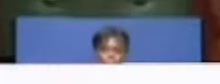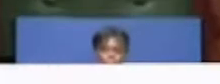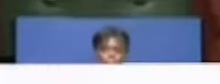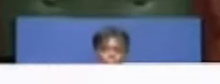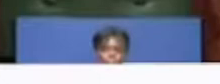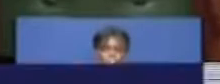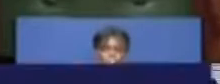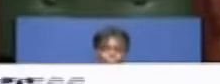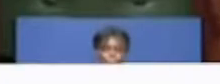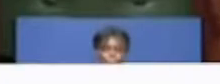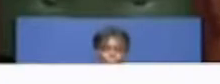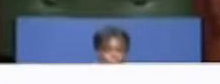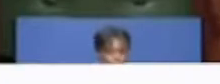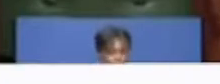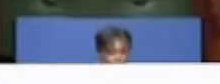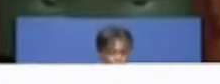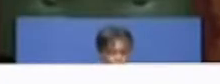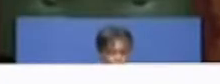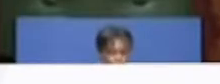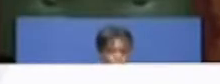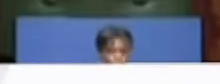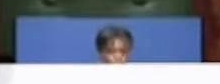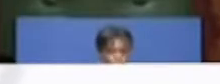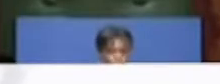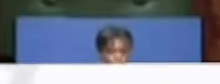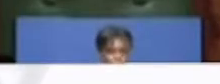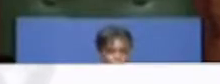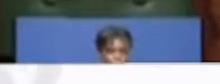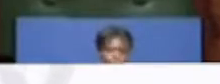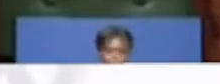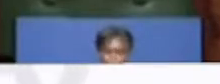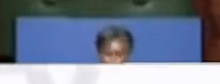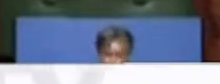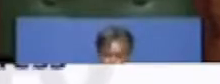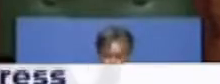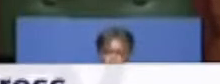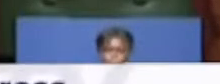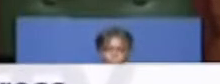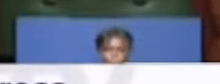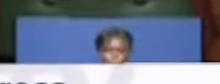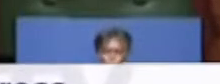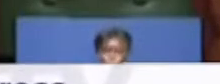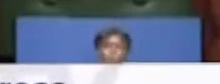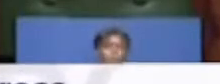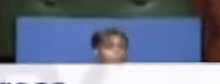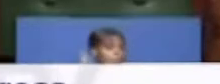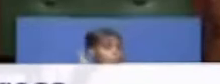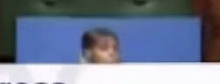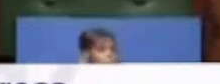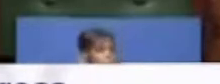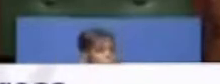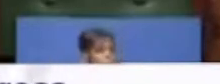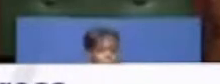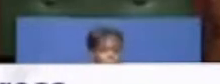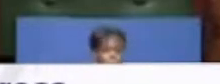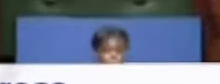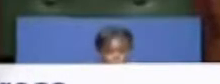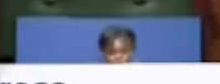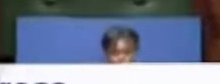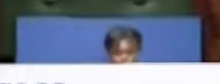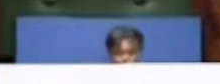If indeed, and I speak to those that need to listen to this, if indeed Article 1 of the